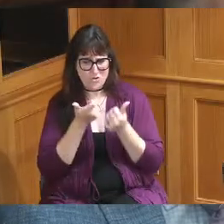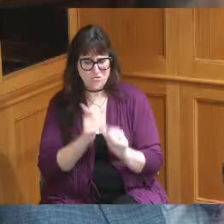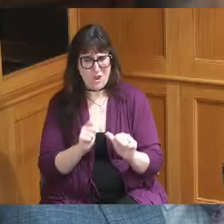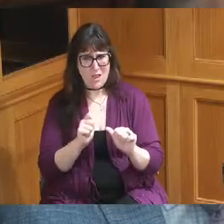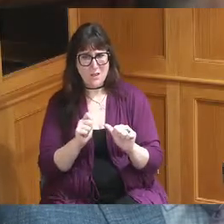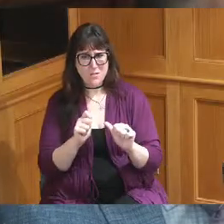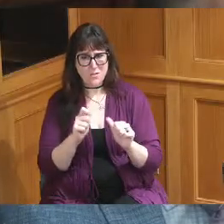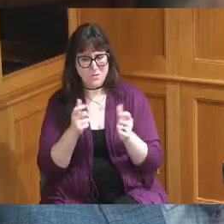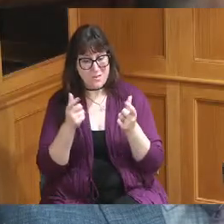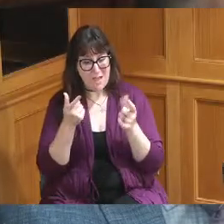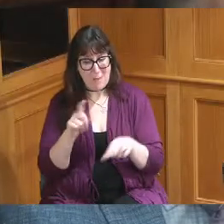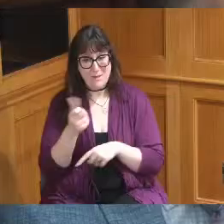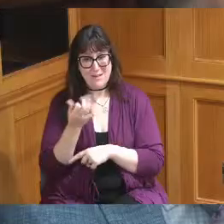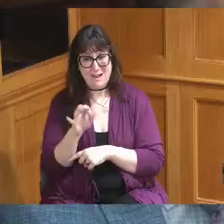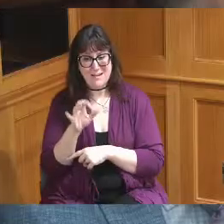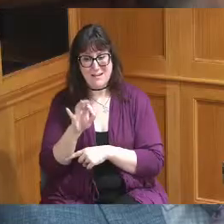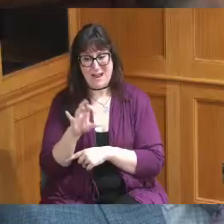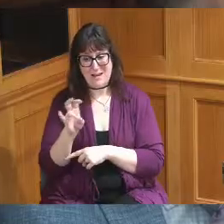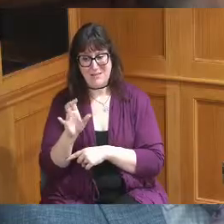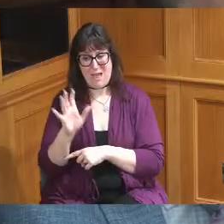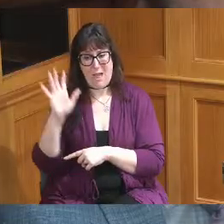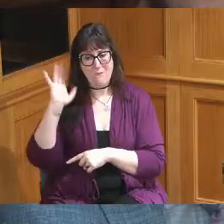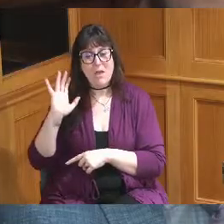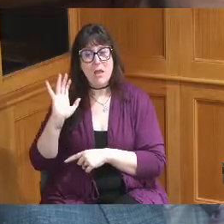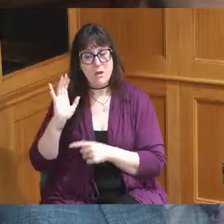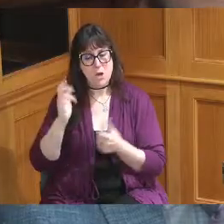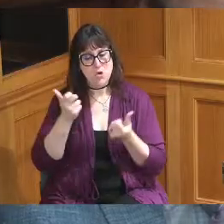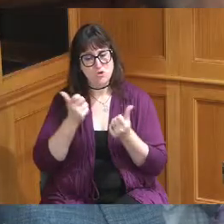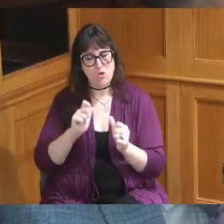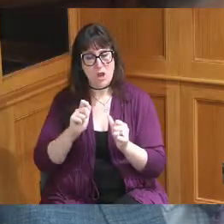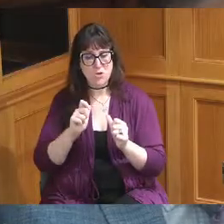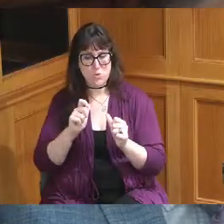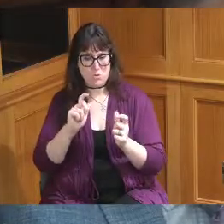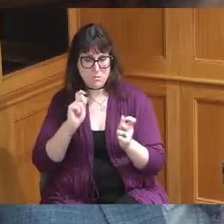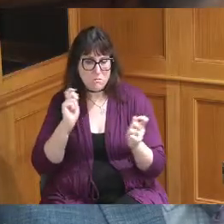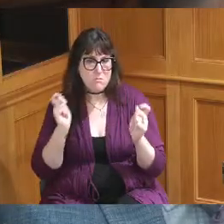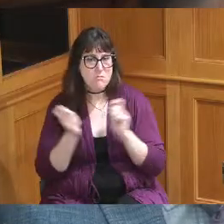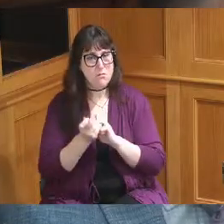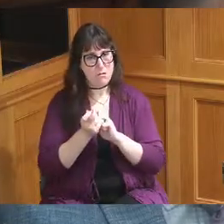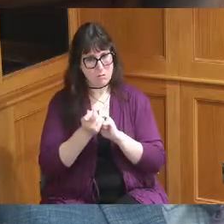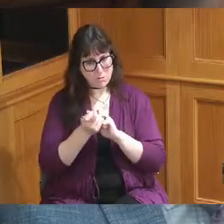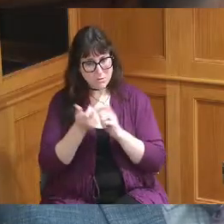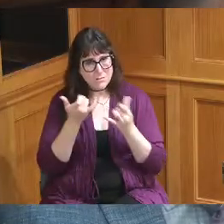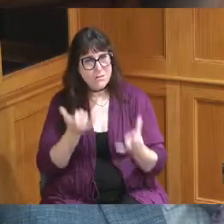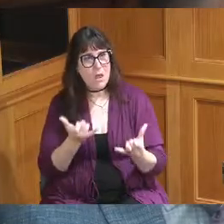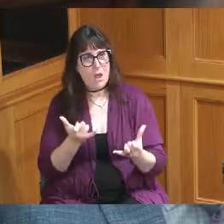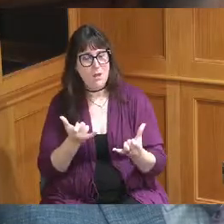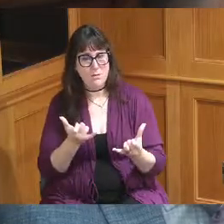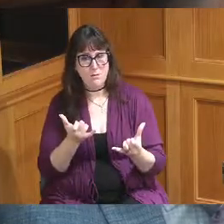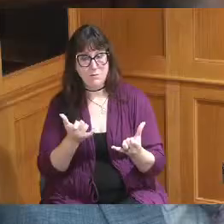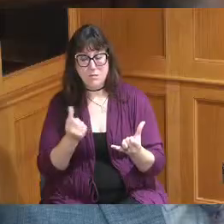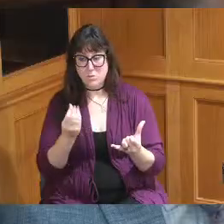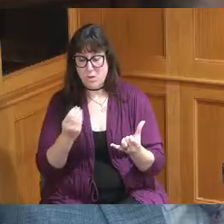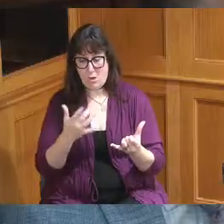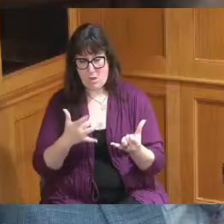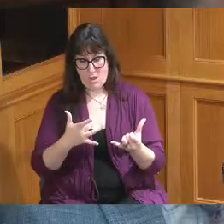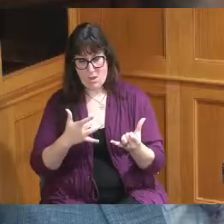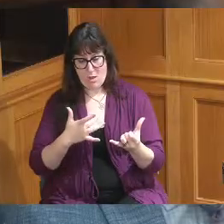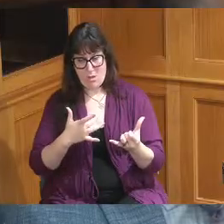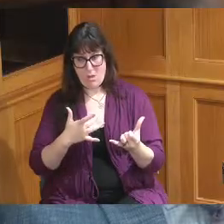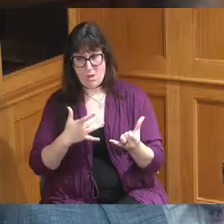in 1997 and what we can do today. So with that, I have to be honest about some